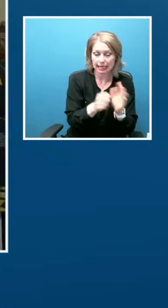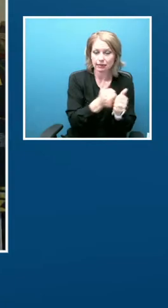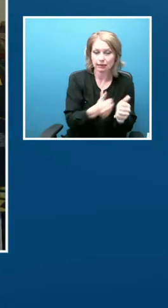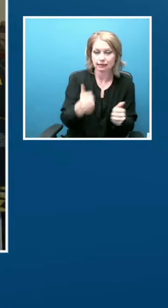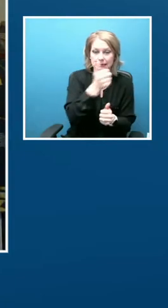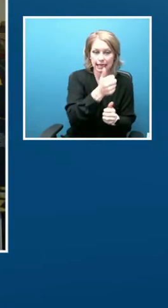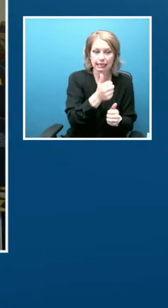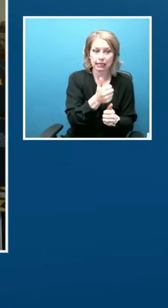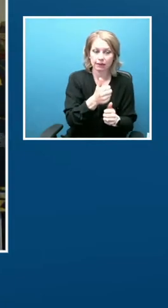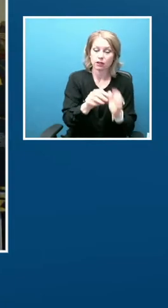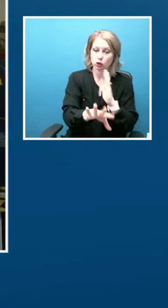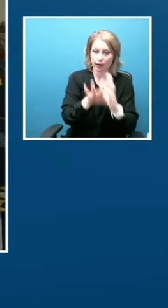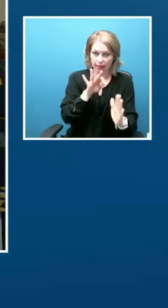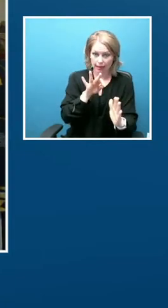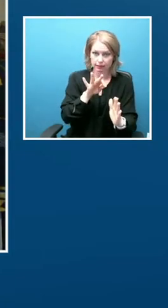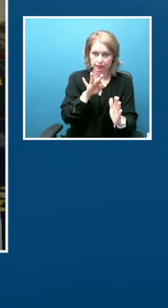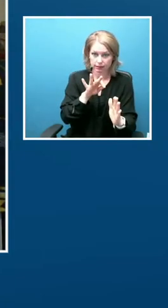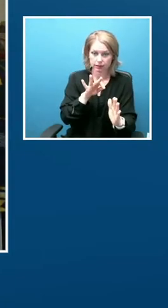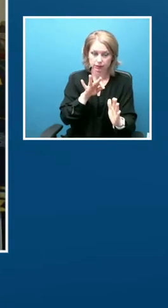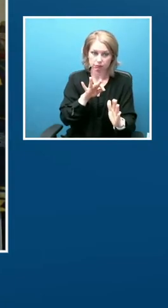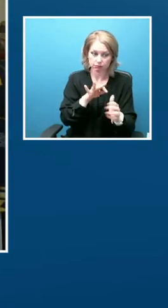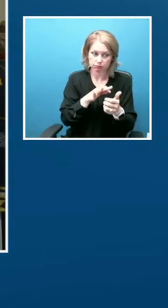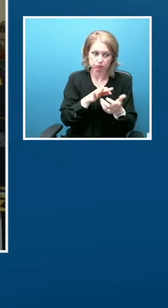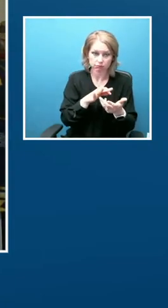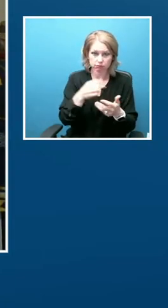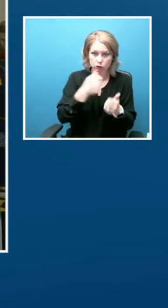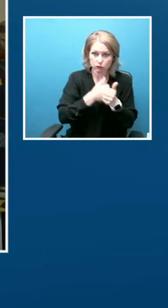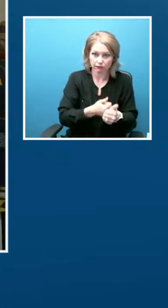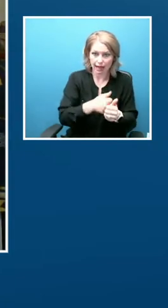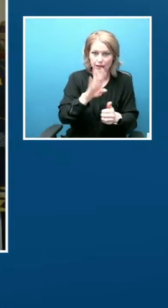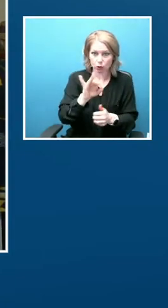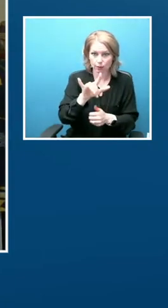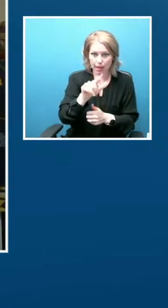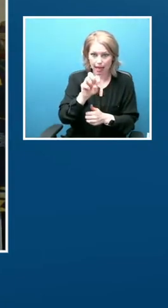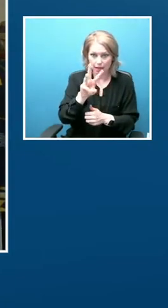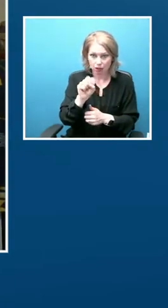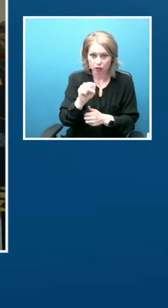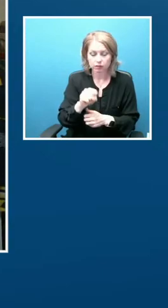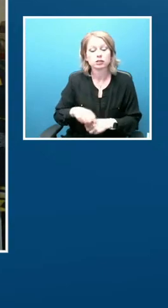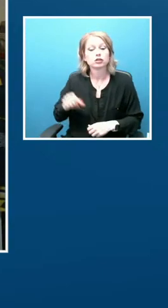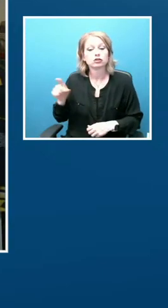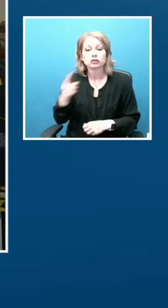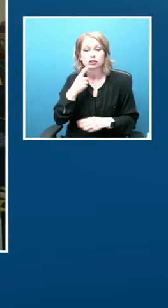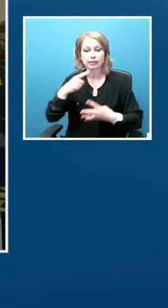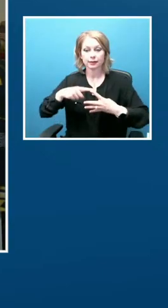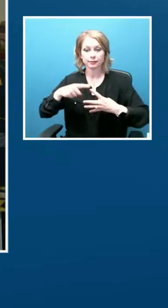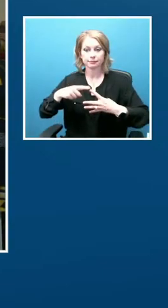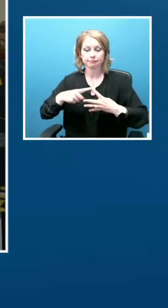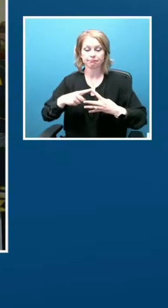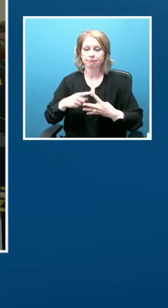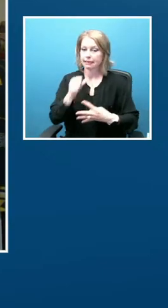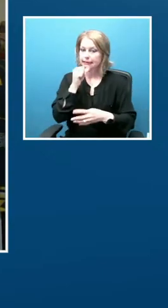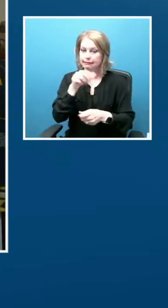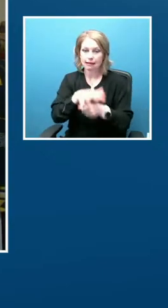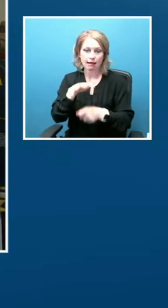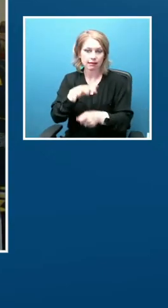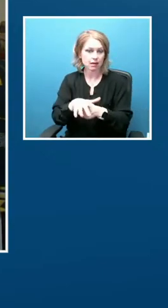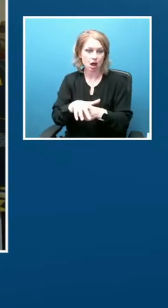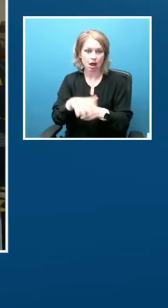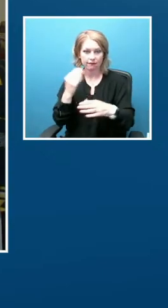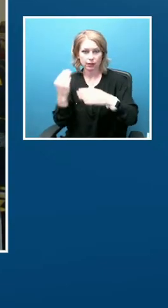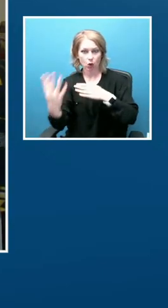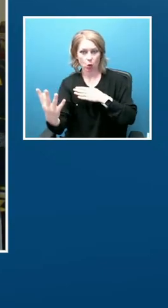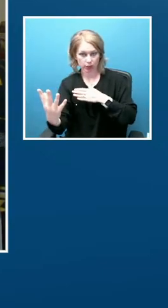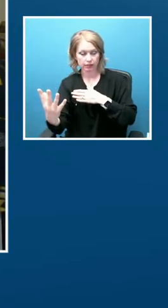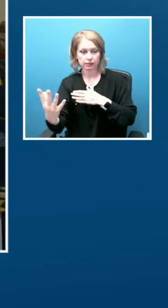officers pursuant to our bylaws. First, she claims there was inadequate notice of the meeting at which the 4 of